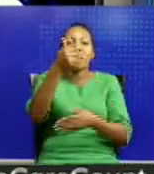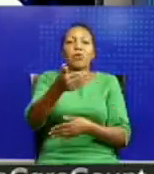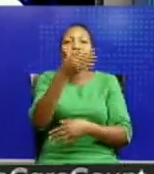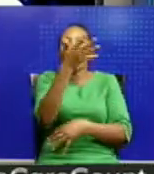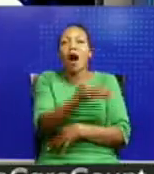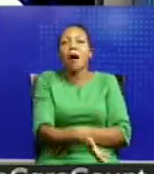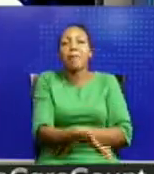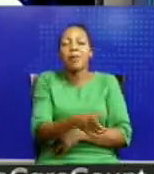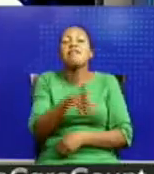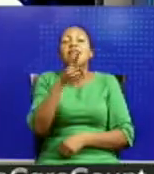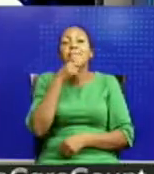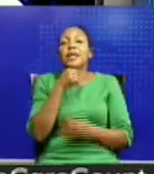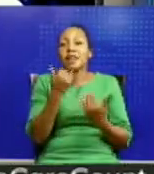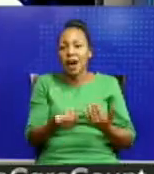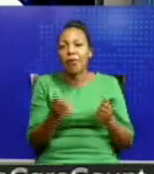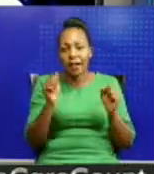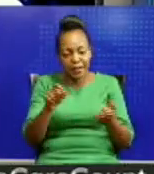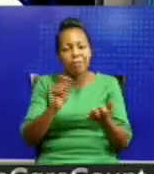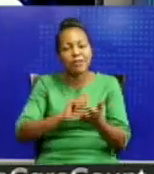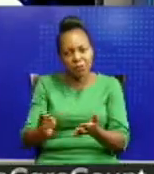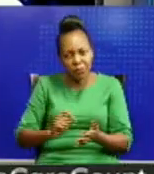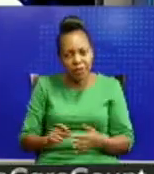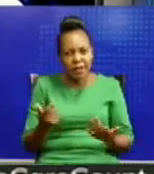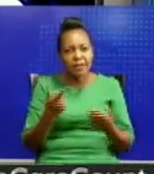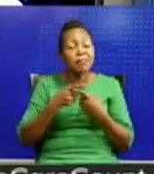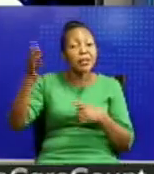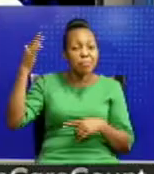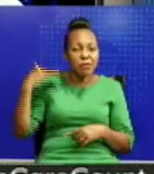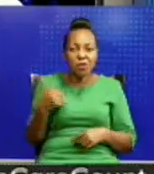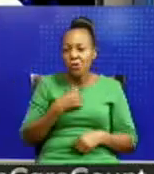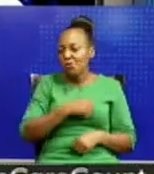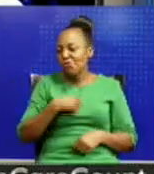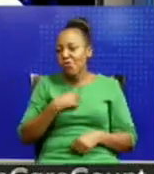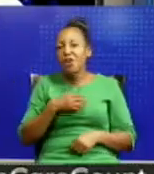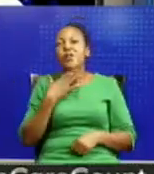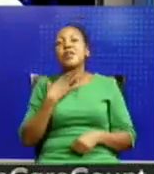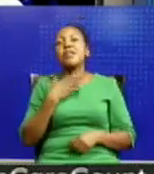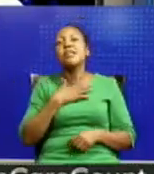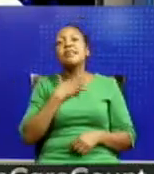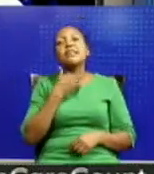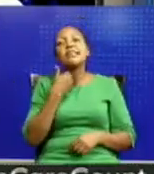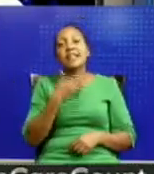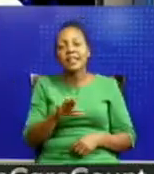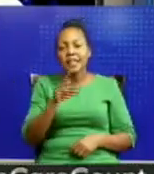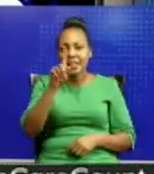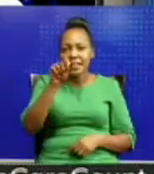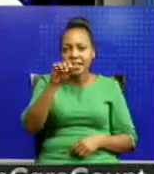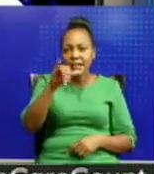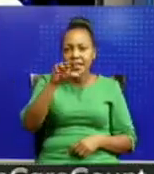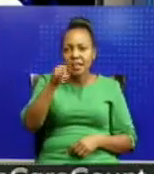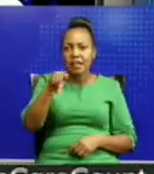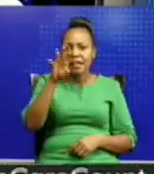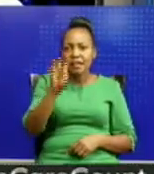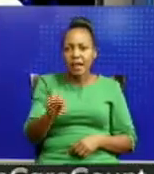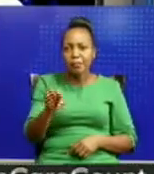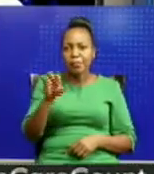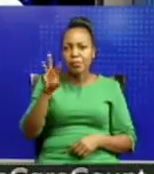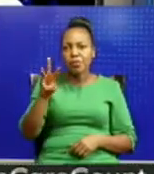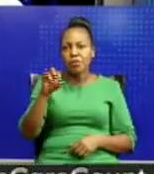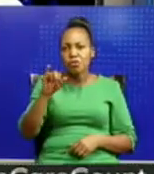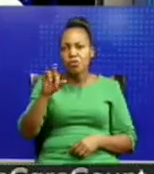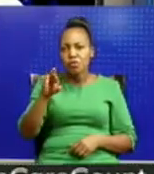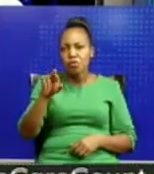the typewriters were hard for us. We are, yes. So yes. We need the taxes. We need to reduce the taxes. So the